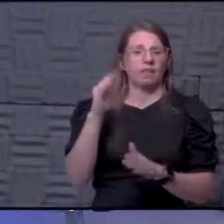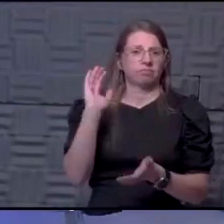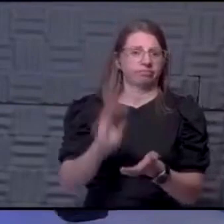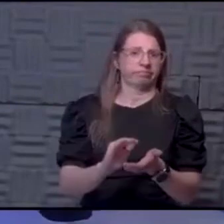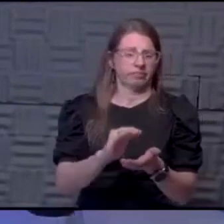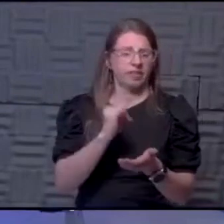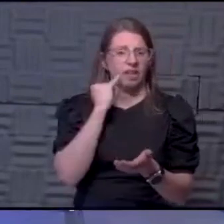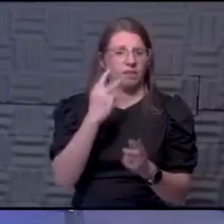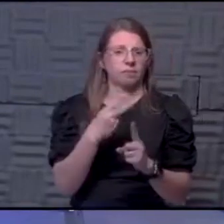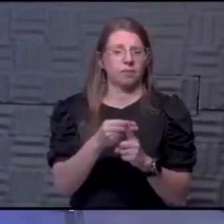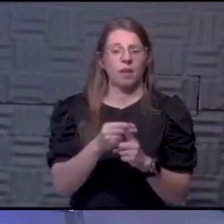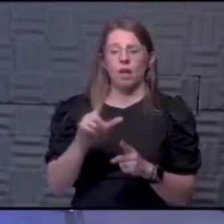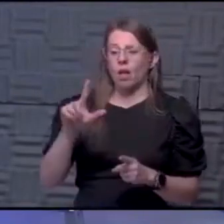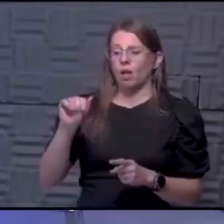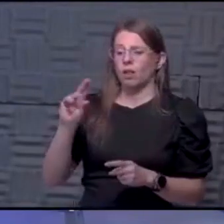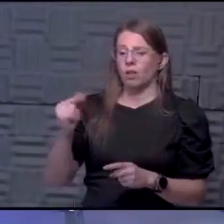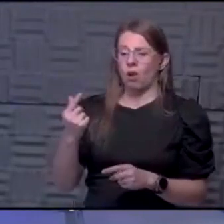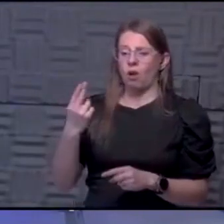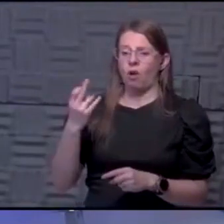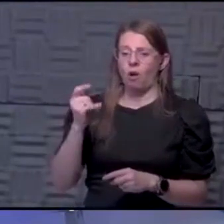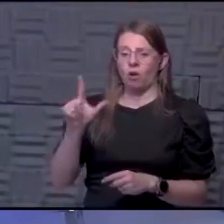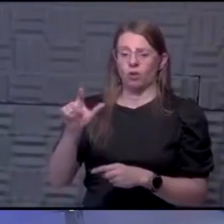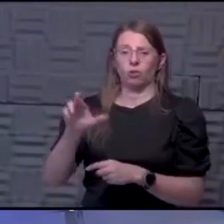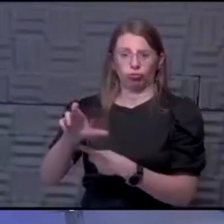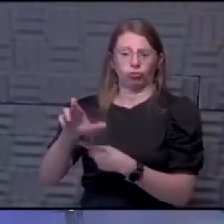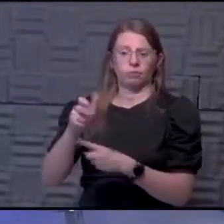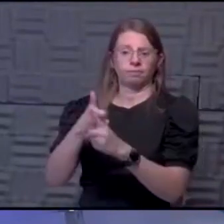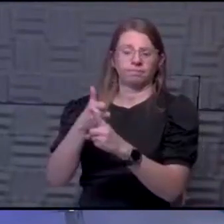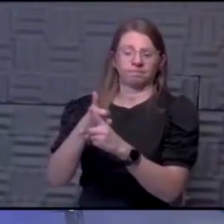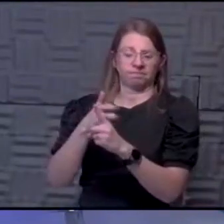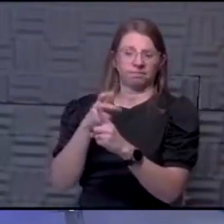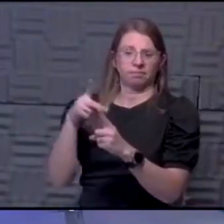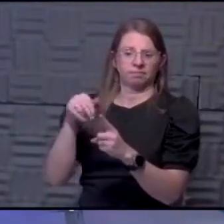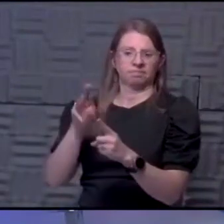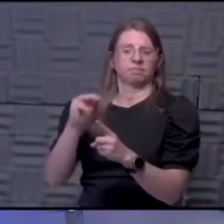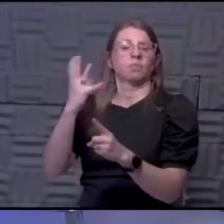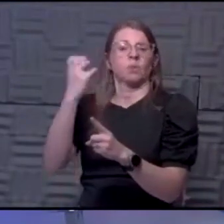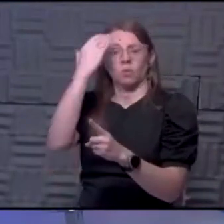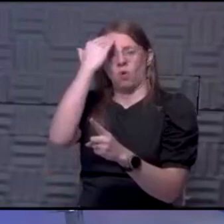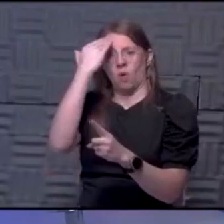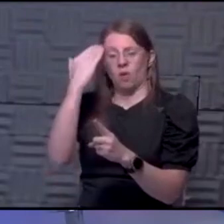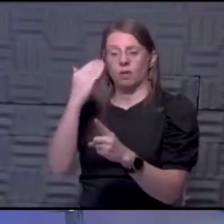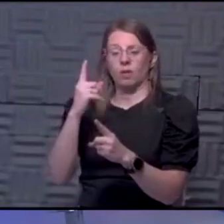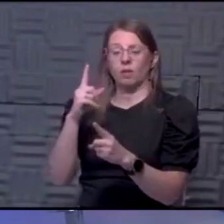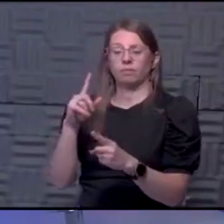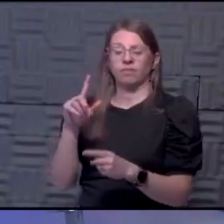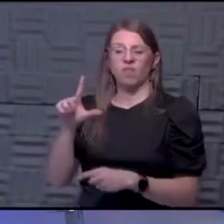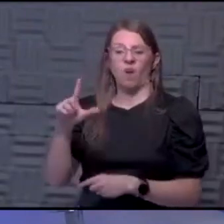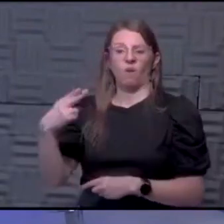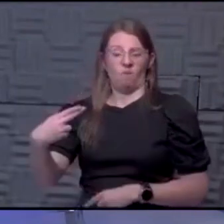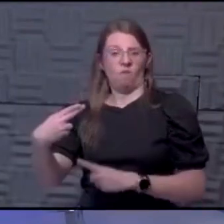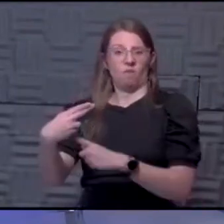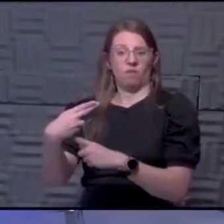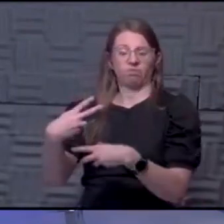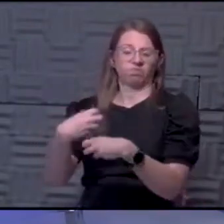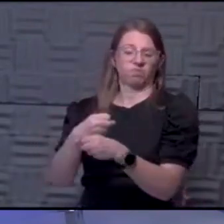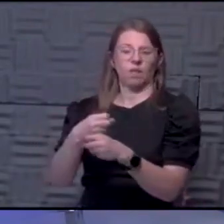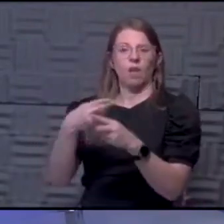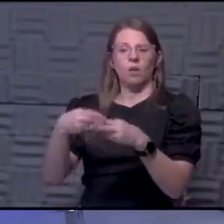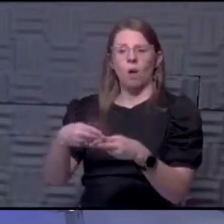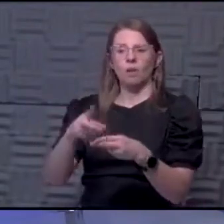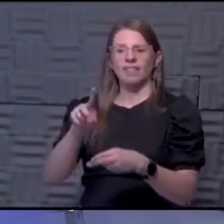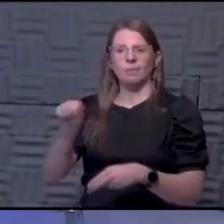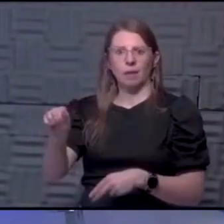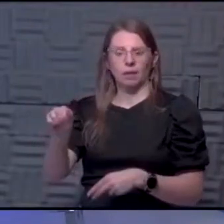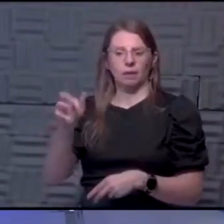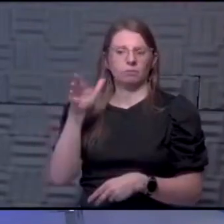haulers topic today because she is a long hauler, has lots of questions. She wants to know if being a long hauler might be considered a disability at